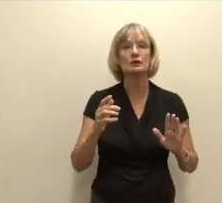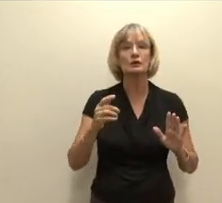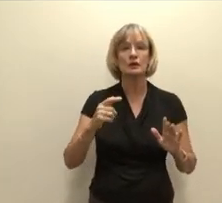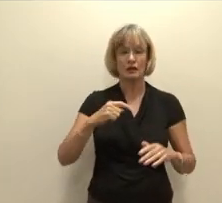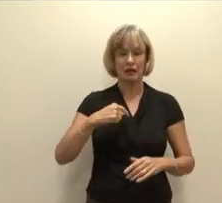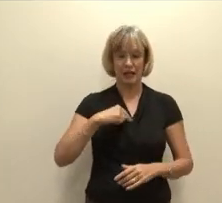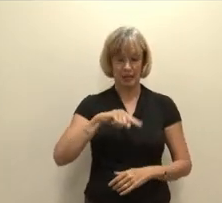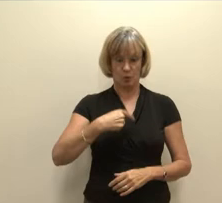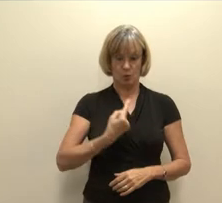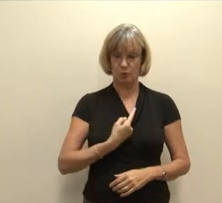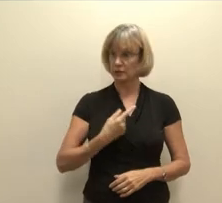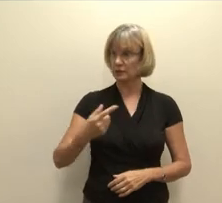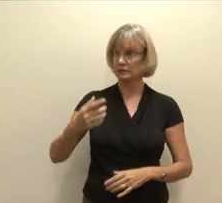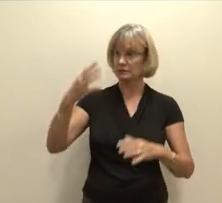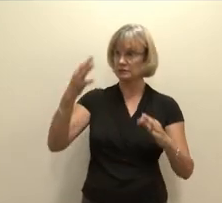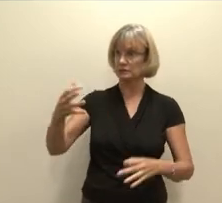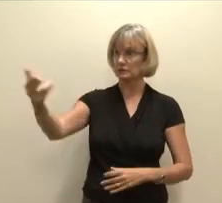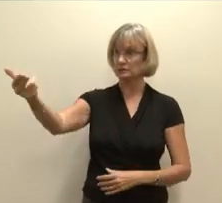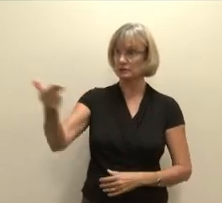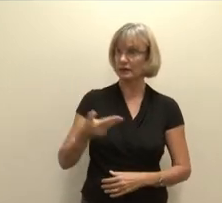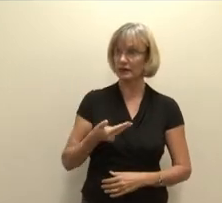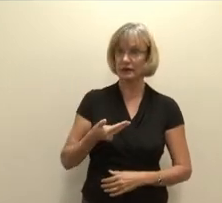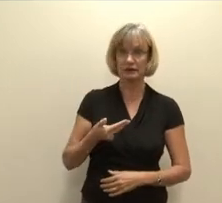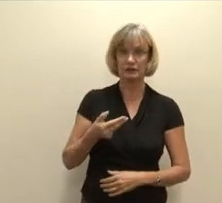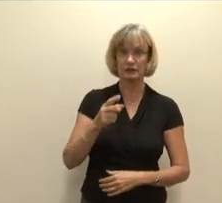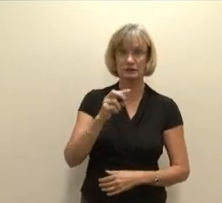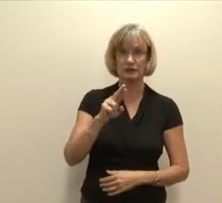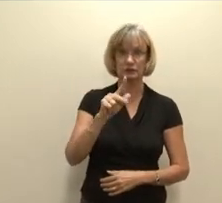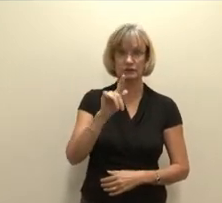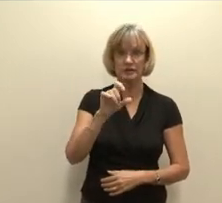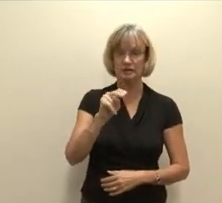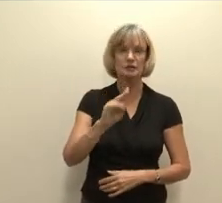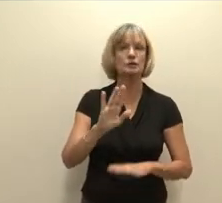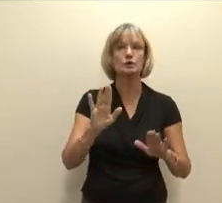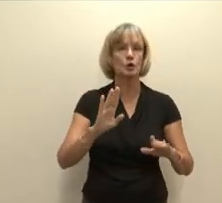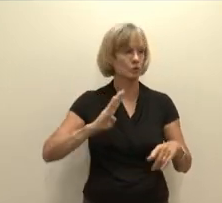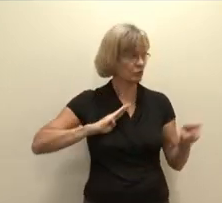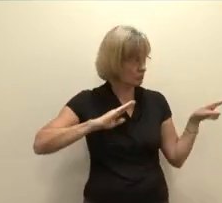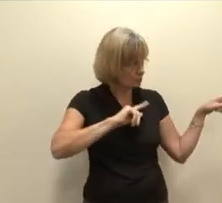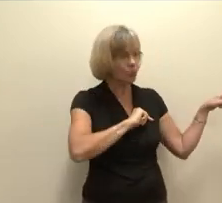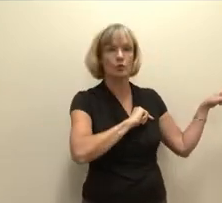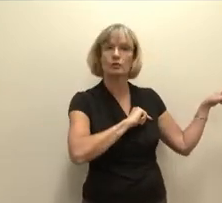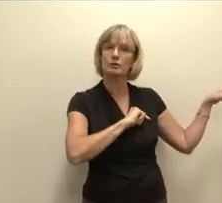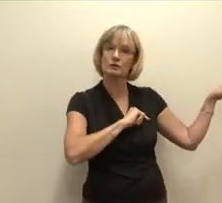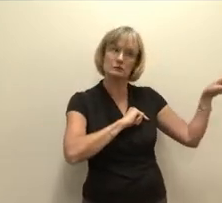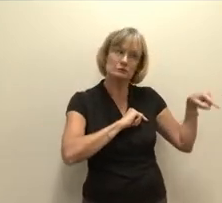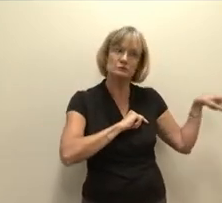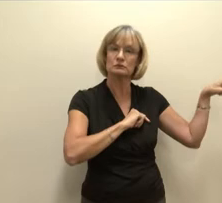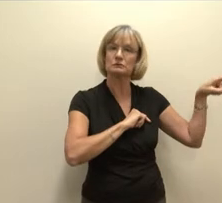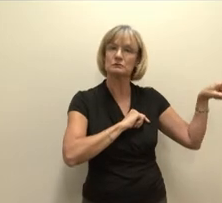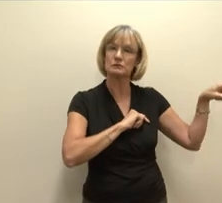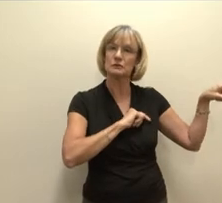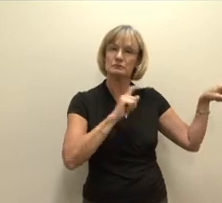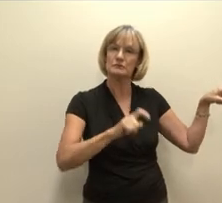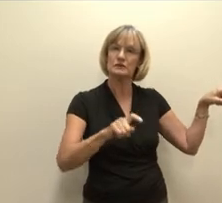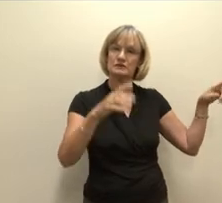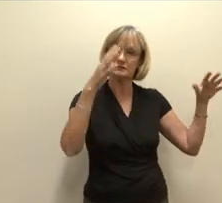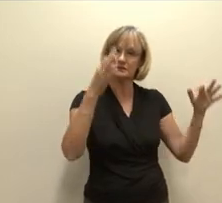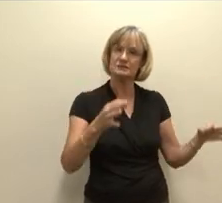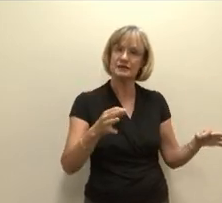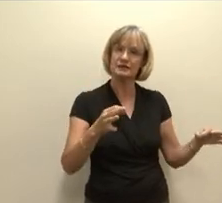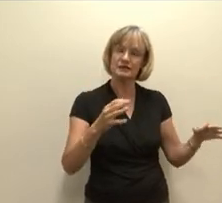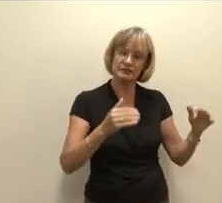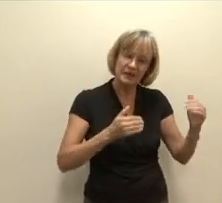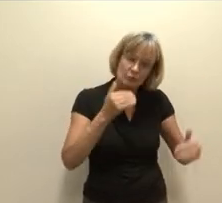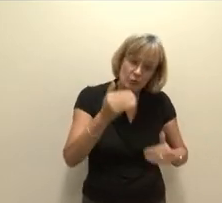that I made alone. It's a decision this board made collectively after going through the process,